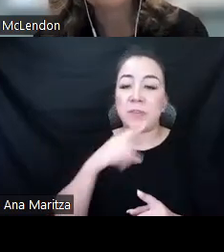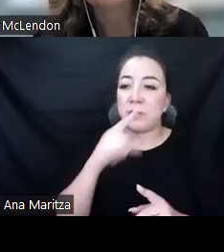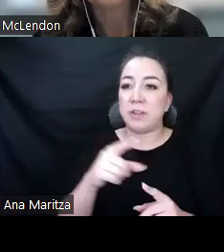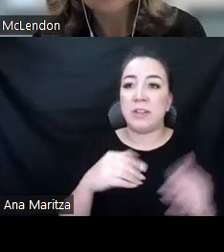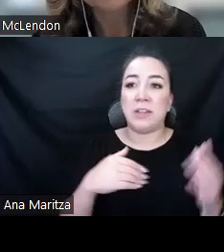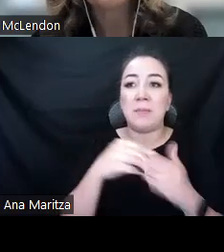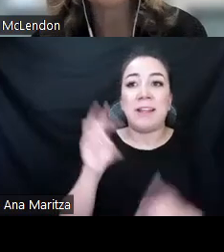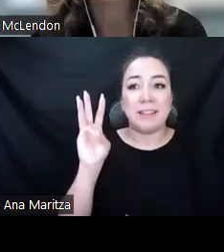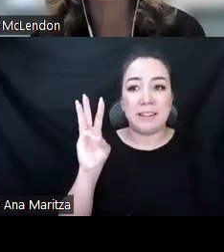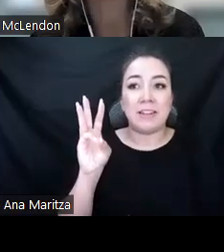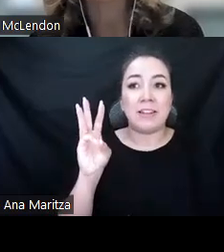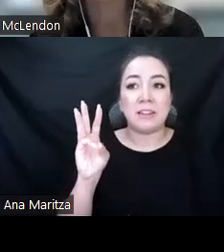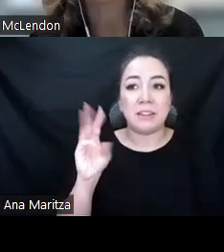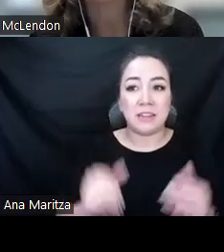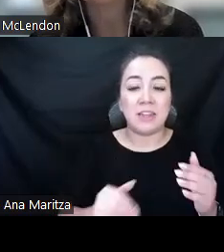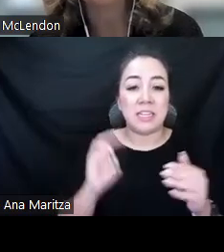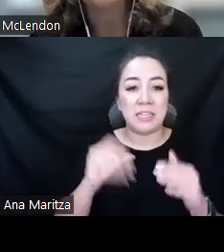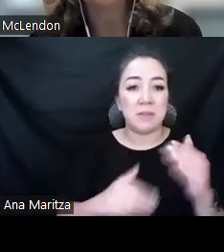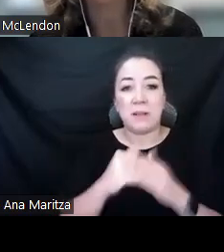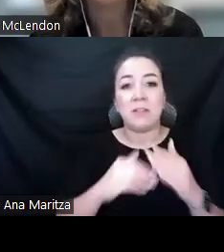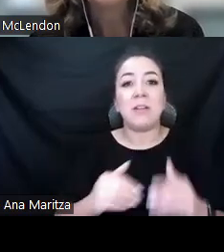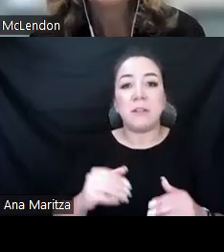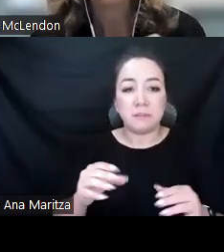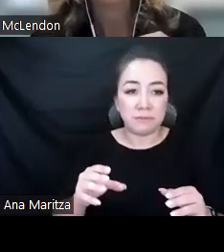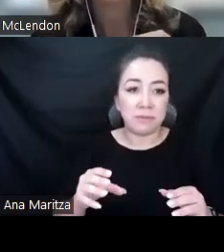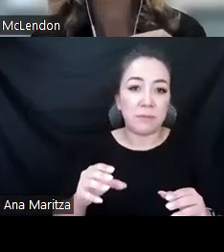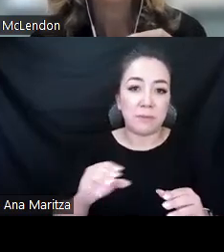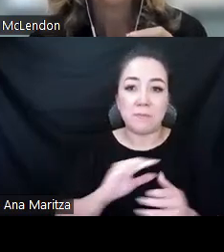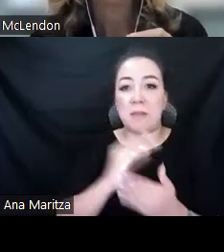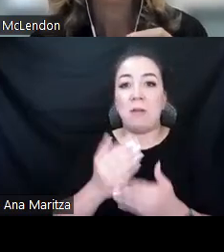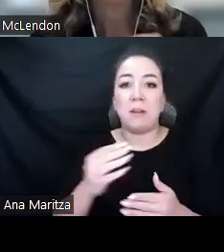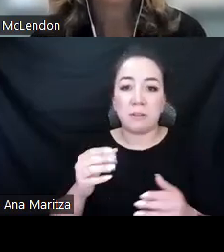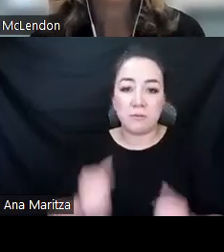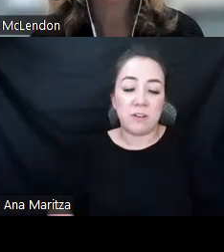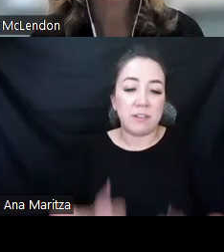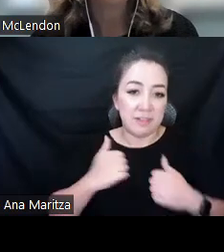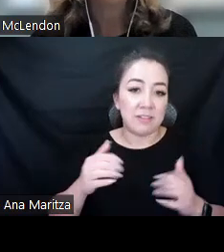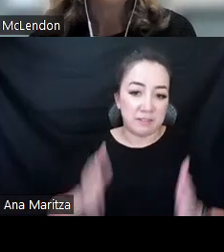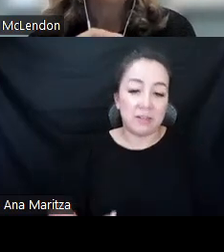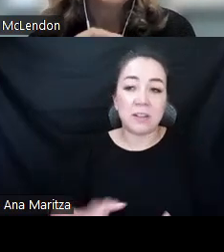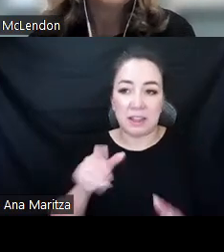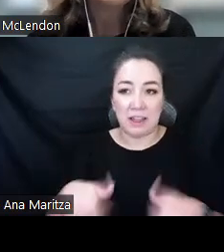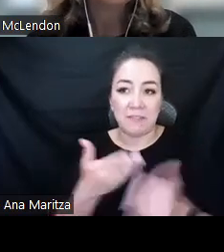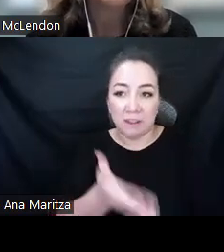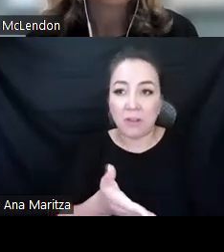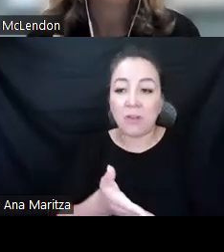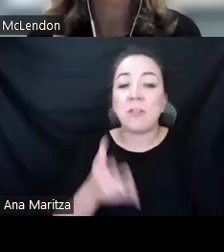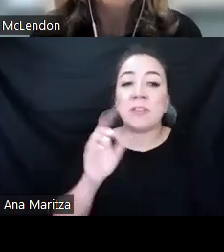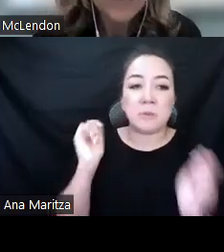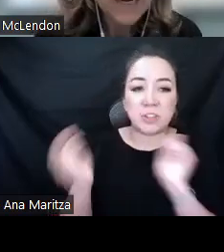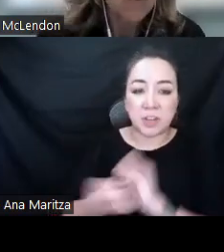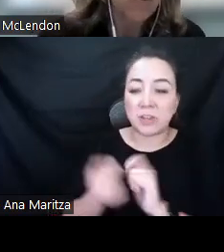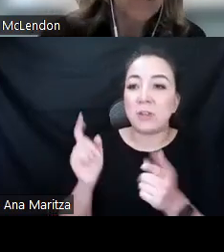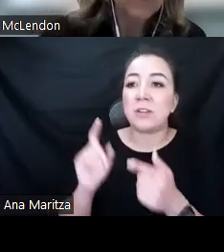6. 6 is the maximum number of residents that they can have. And this one would change that so that it could